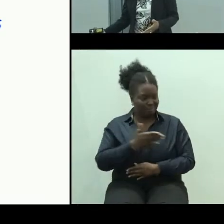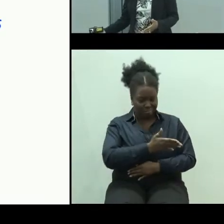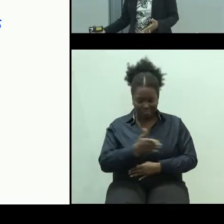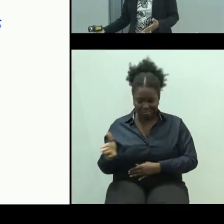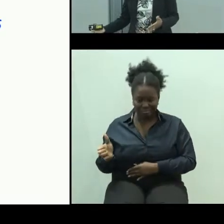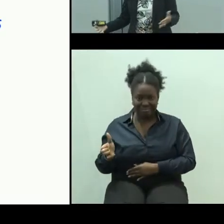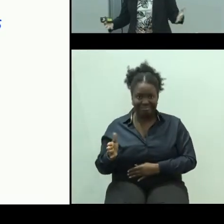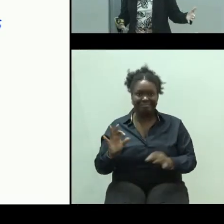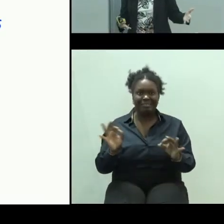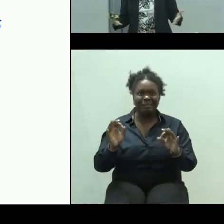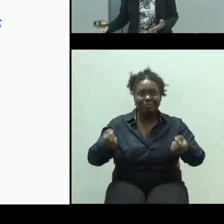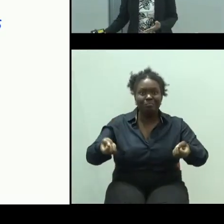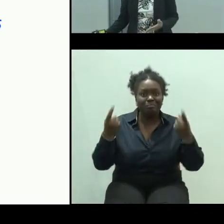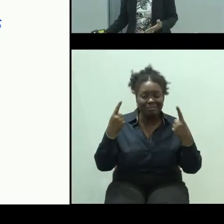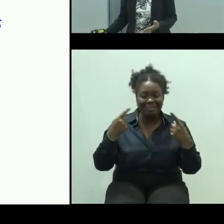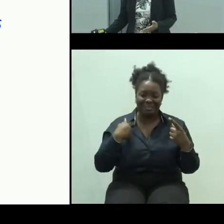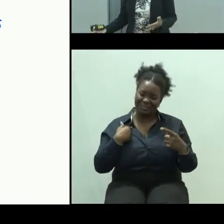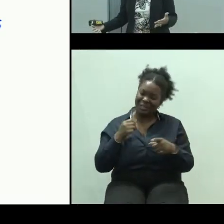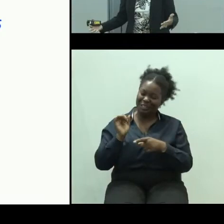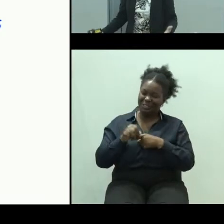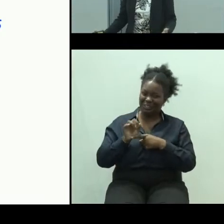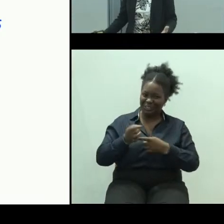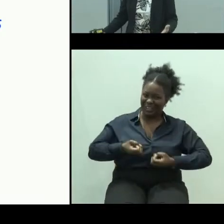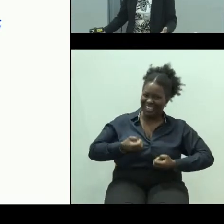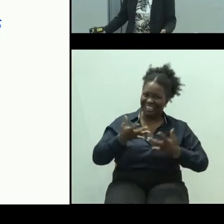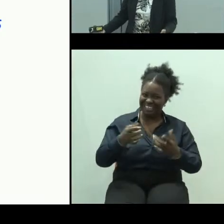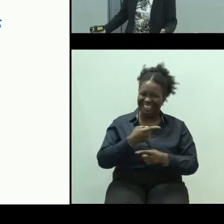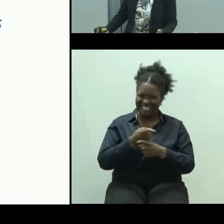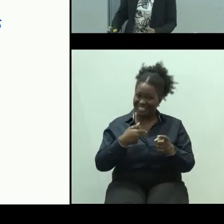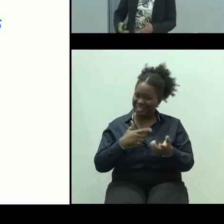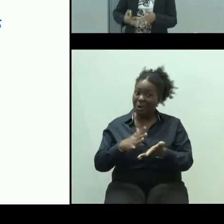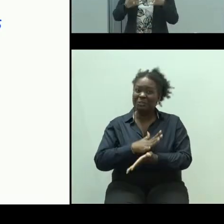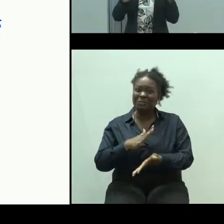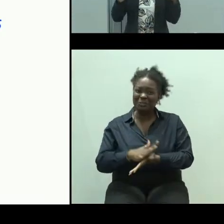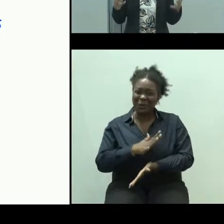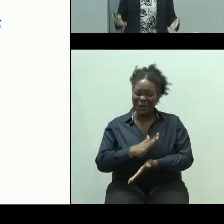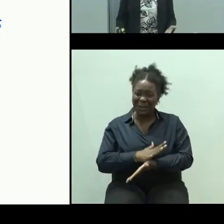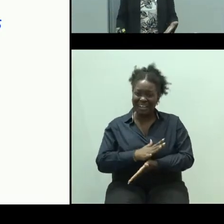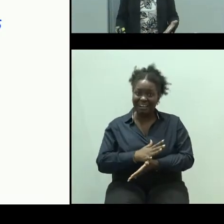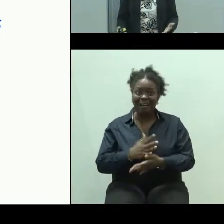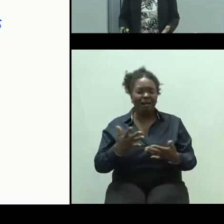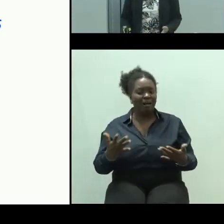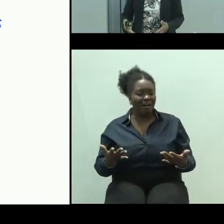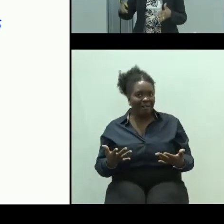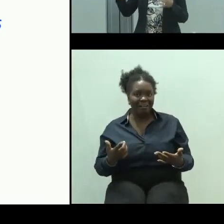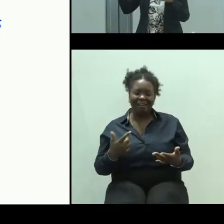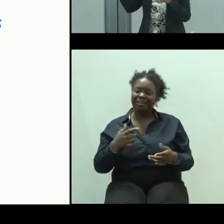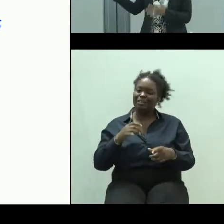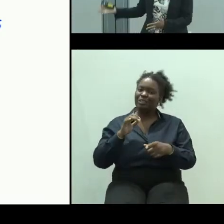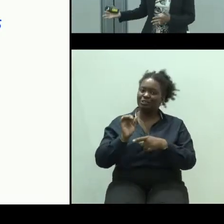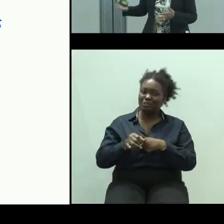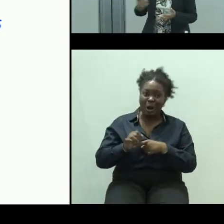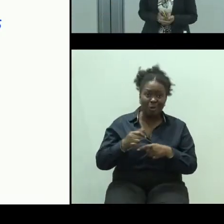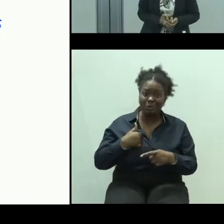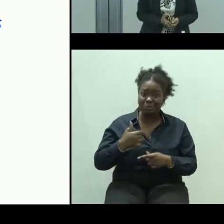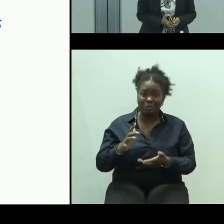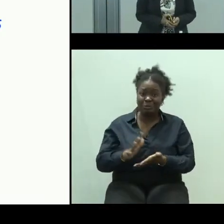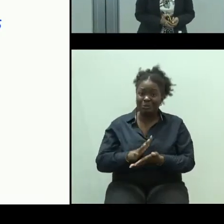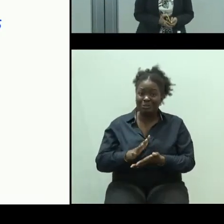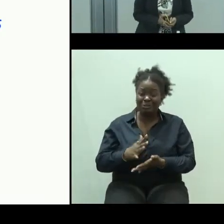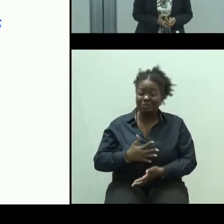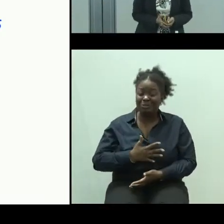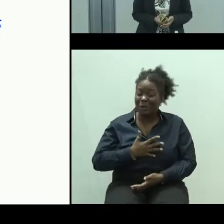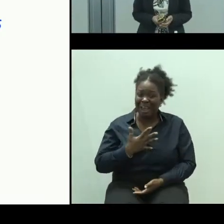it, maybe I'll tell a joke or two that you'll enjoy along the way. And if you still don't like my jokes, hopefully you'll enjoy the